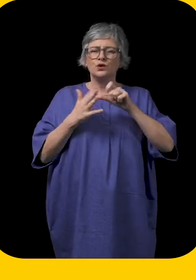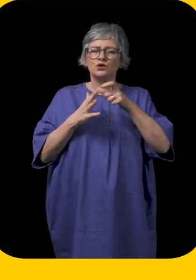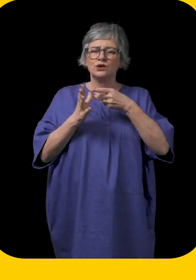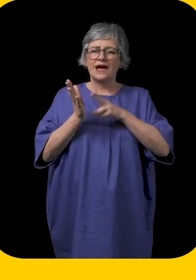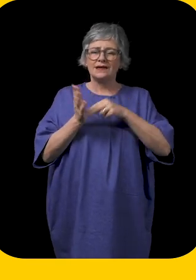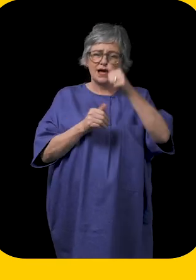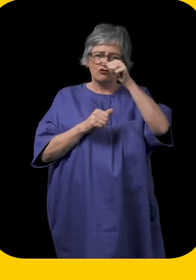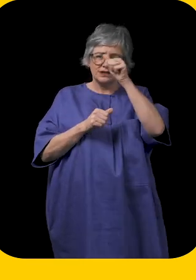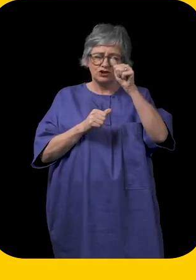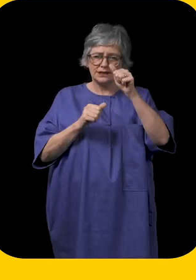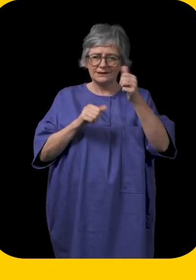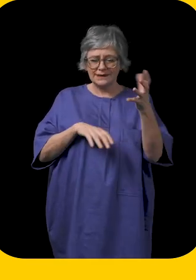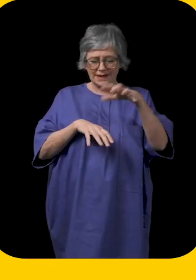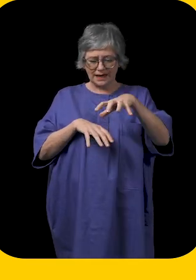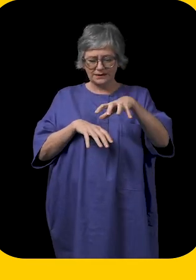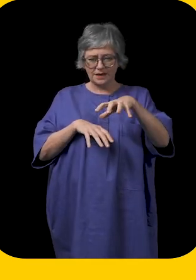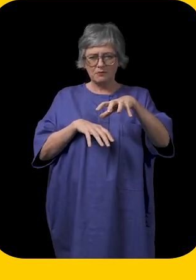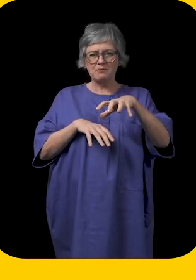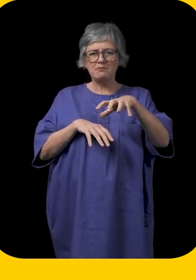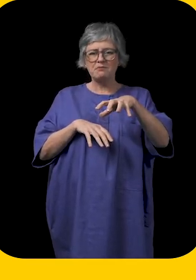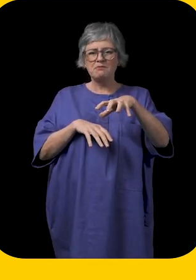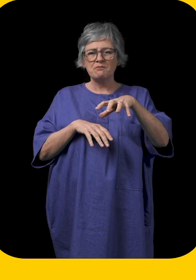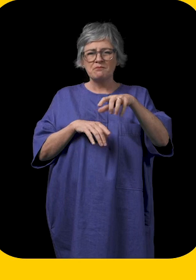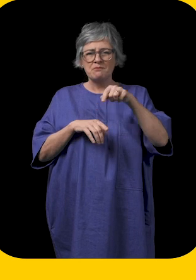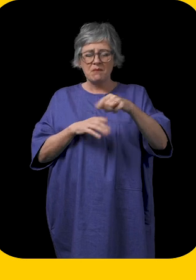Sudan had a Christian kingdom in Nubia